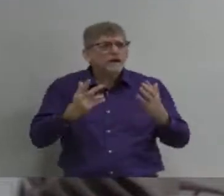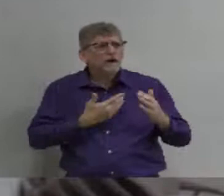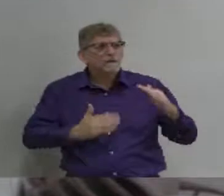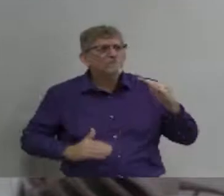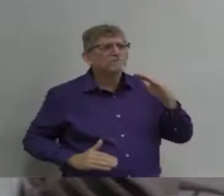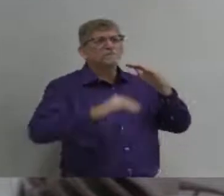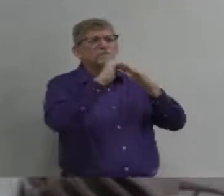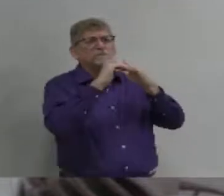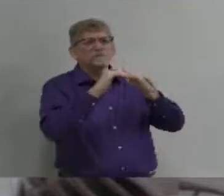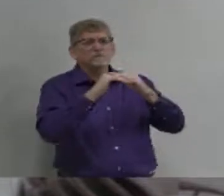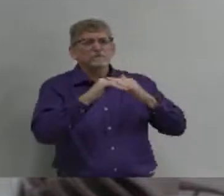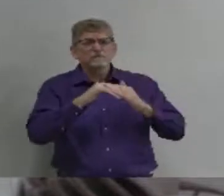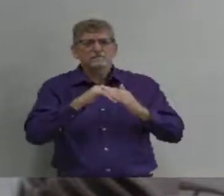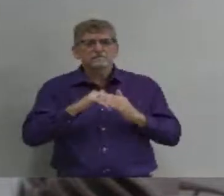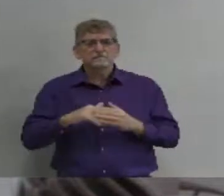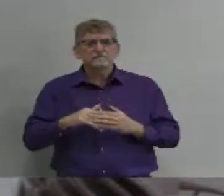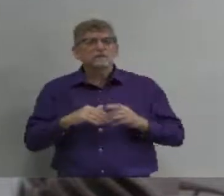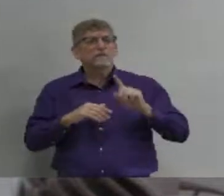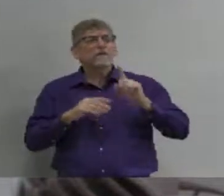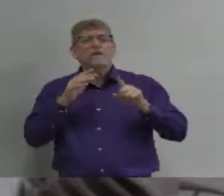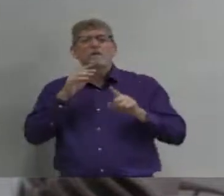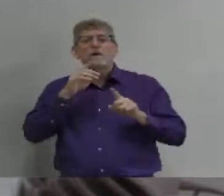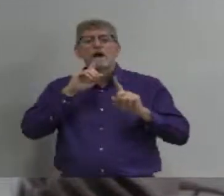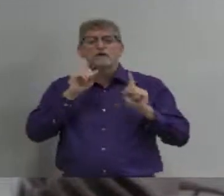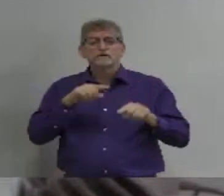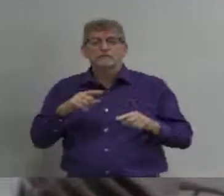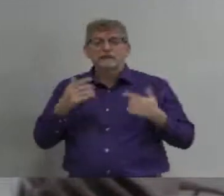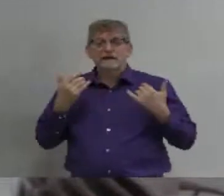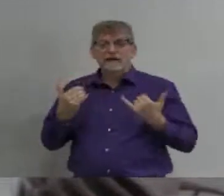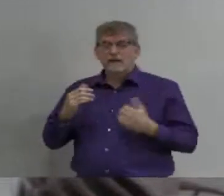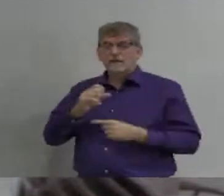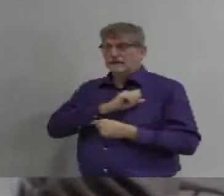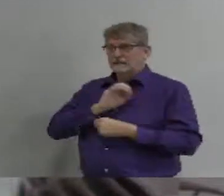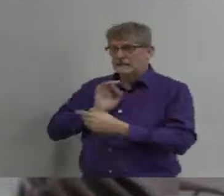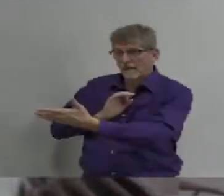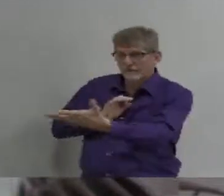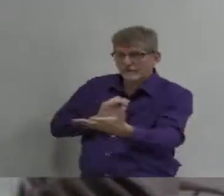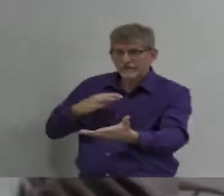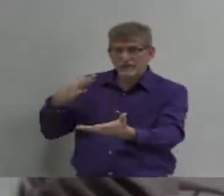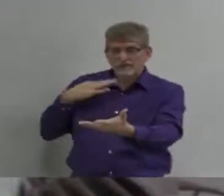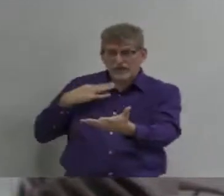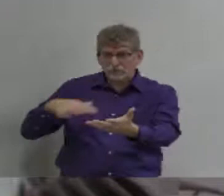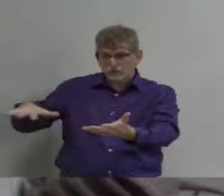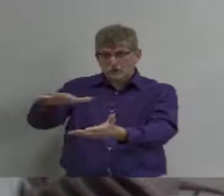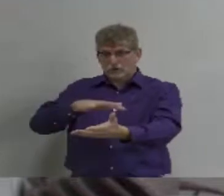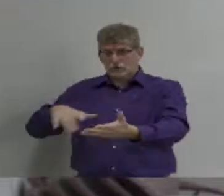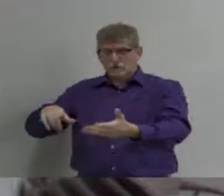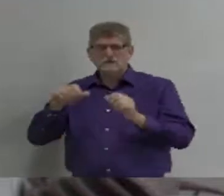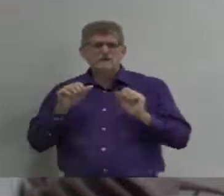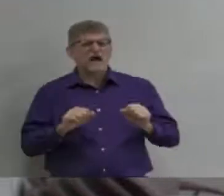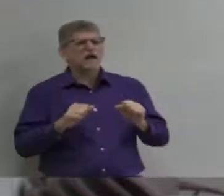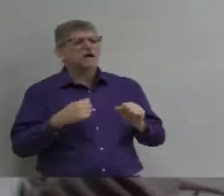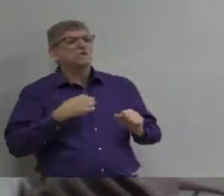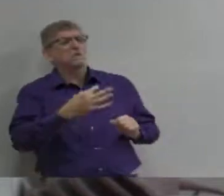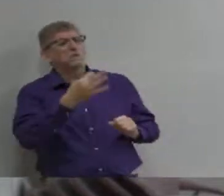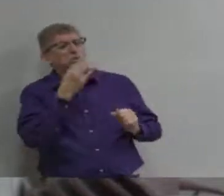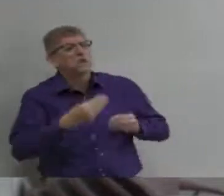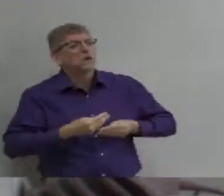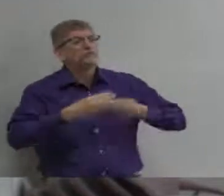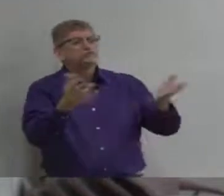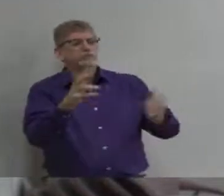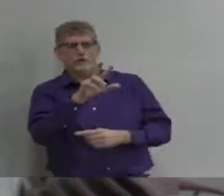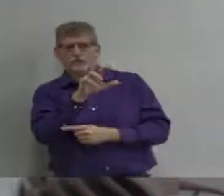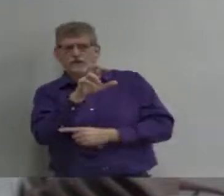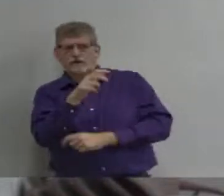Yeah, currently with our staff and the volunteers that we have right now, it would be about 300 a day.